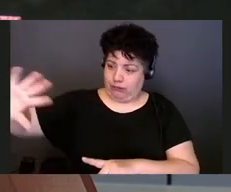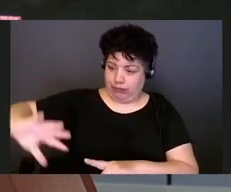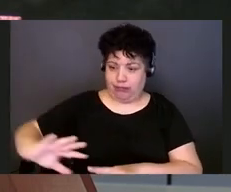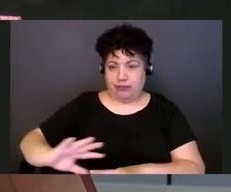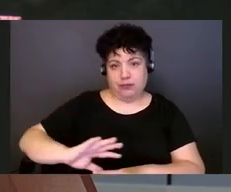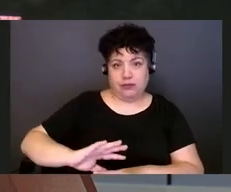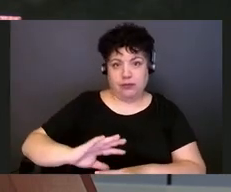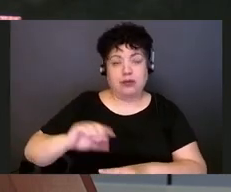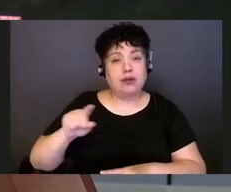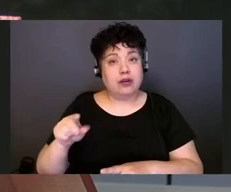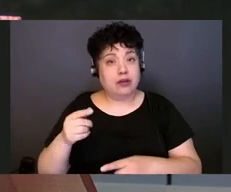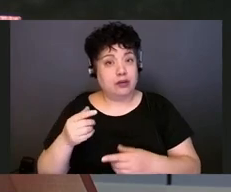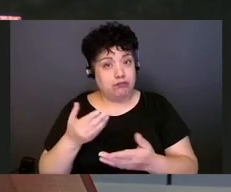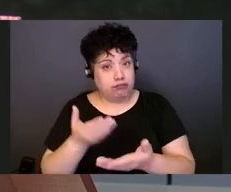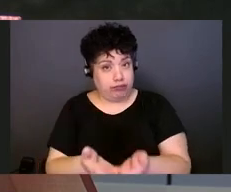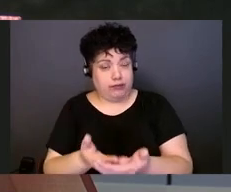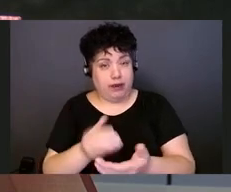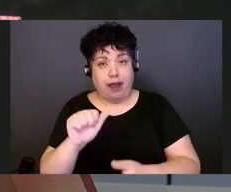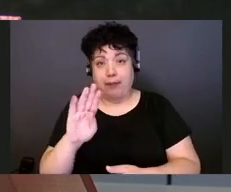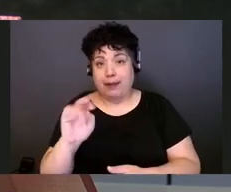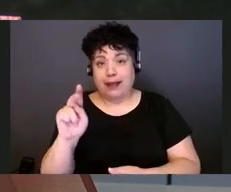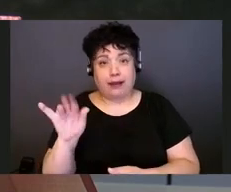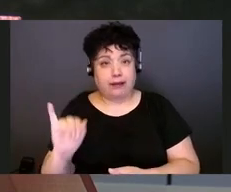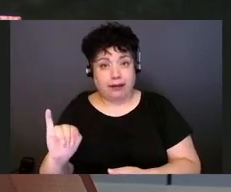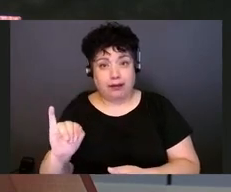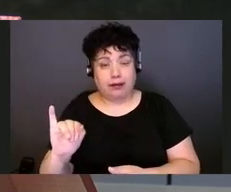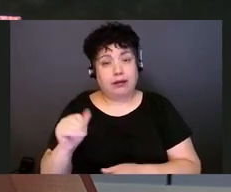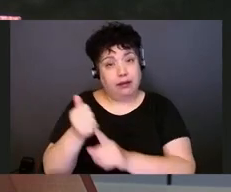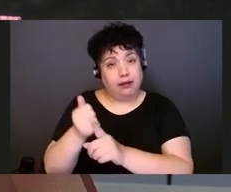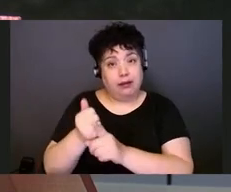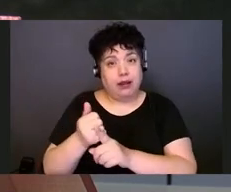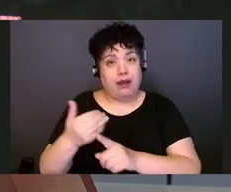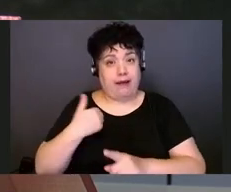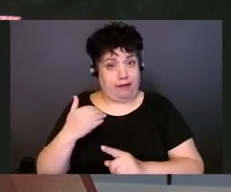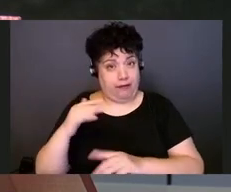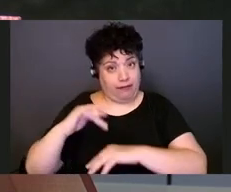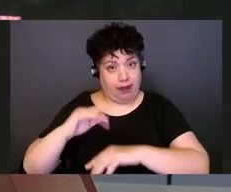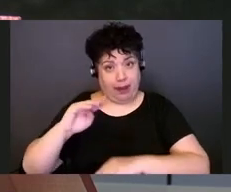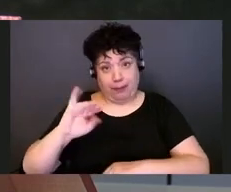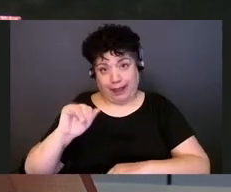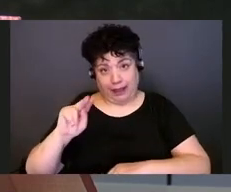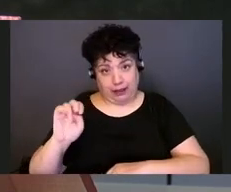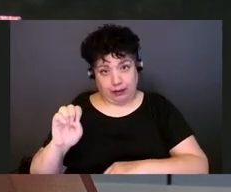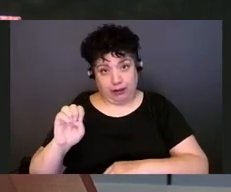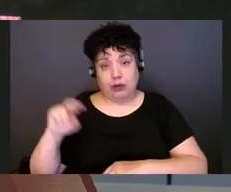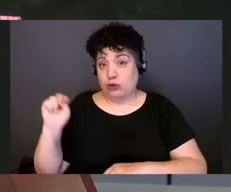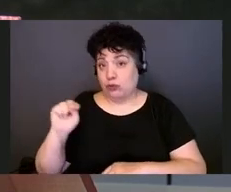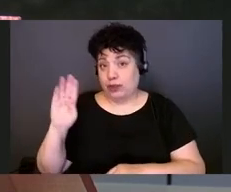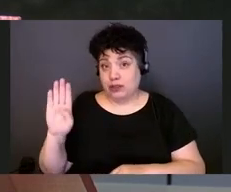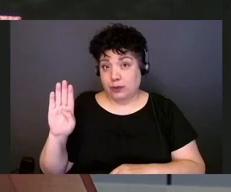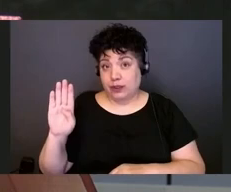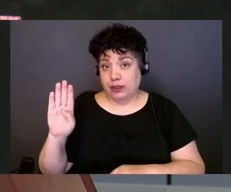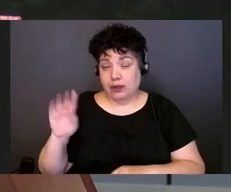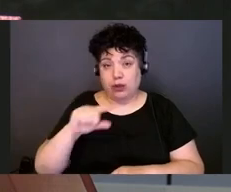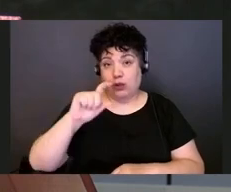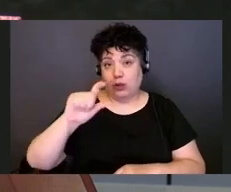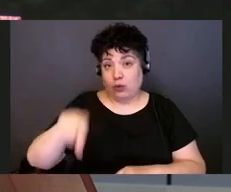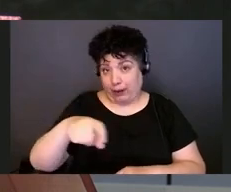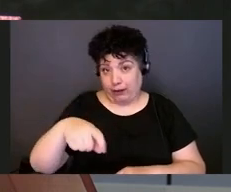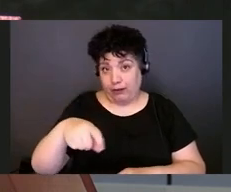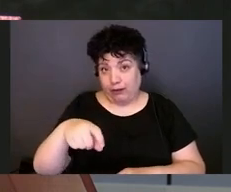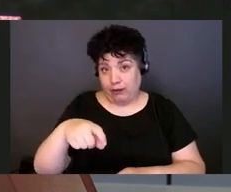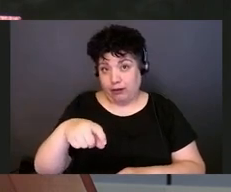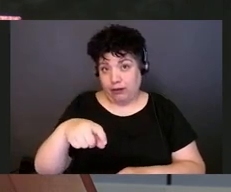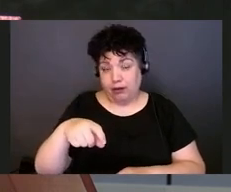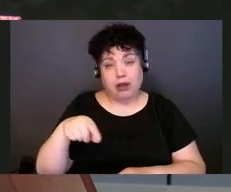the presence of the Abenaki were in Maine, New Brunswick, and Quebec provinces